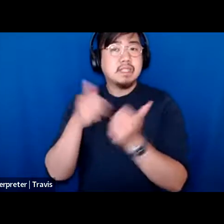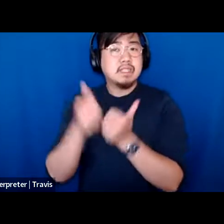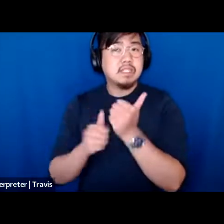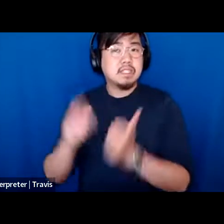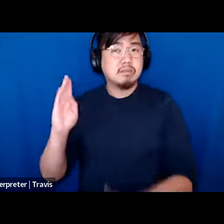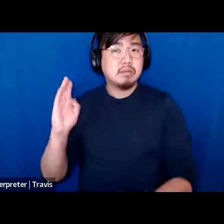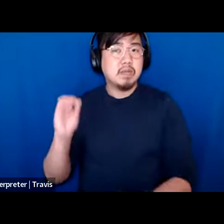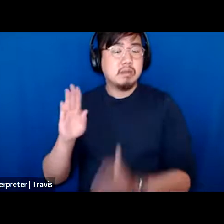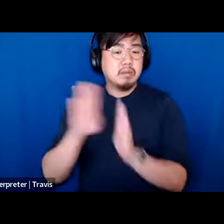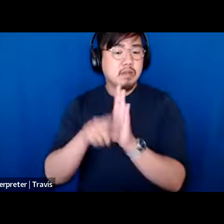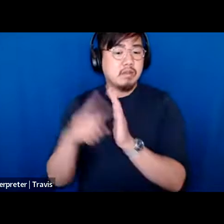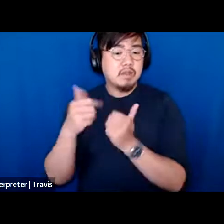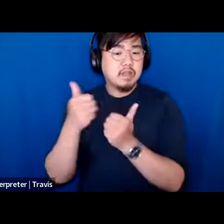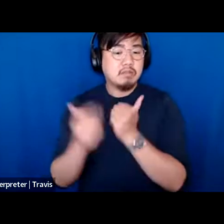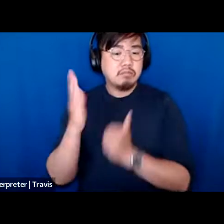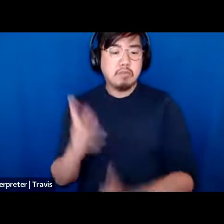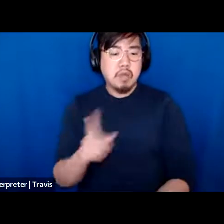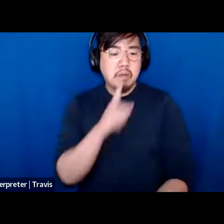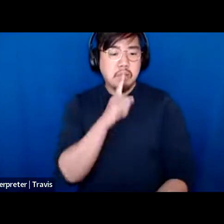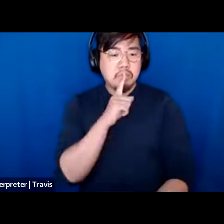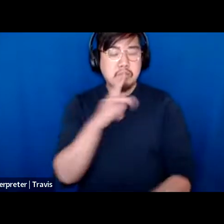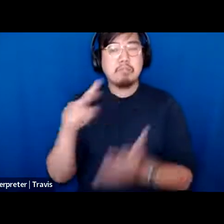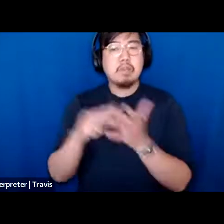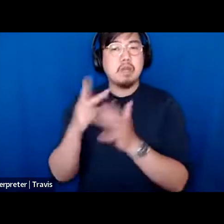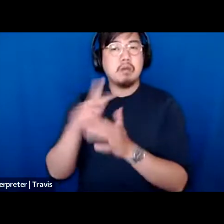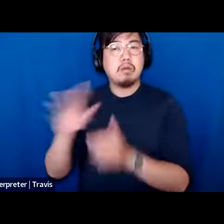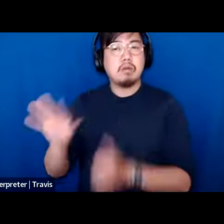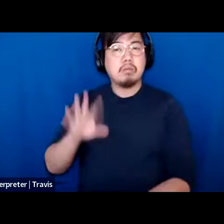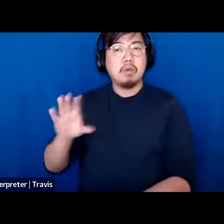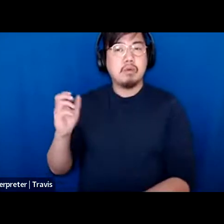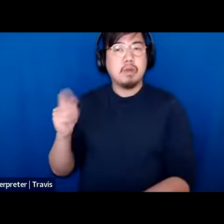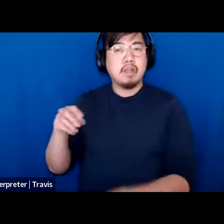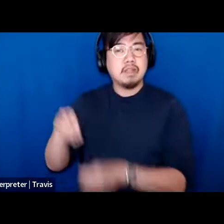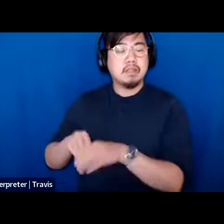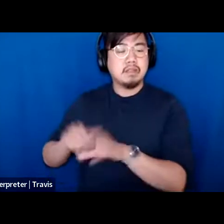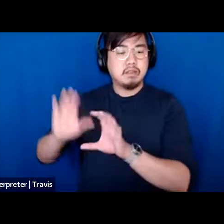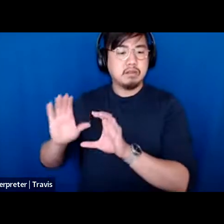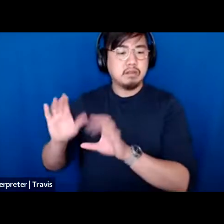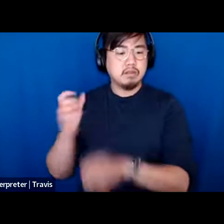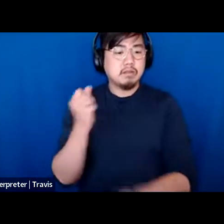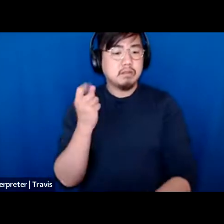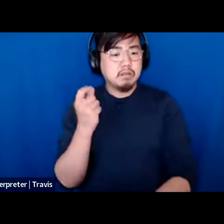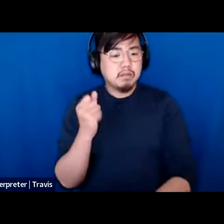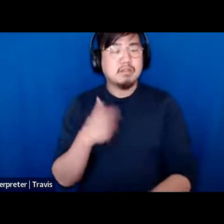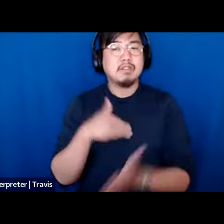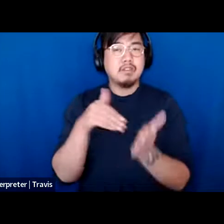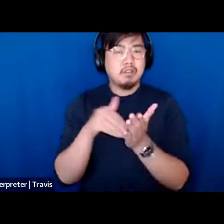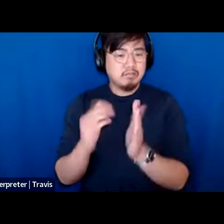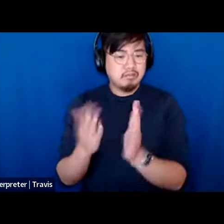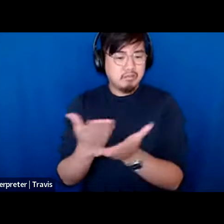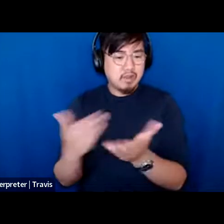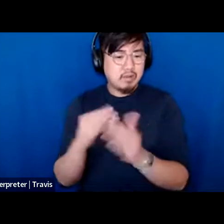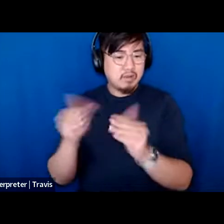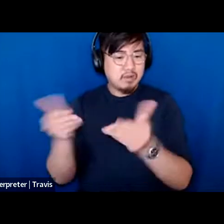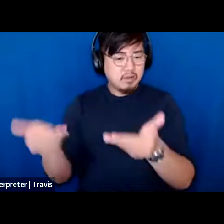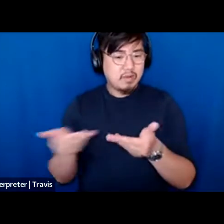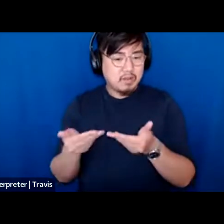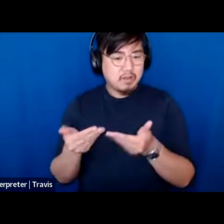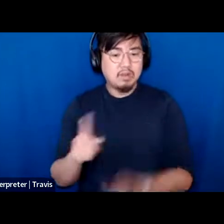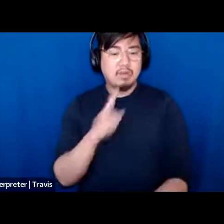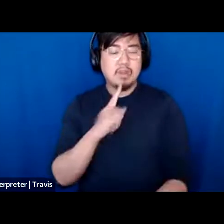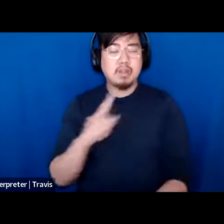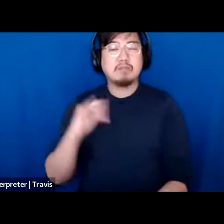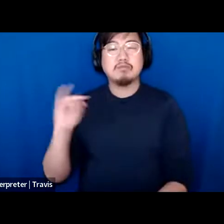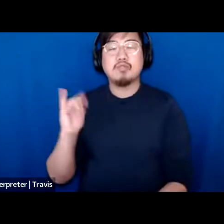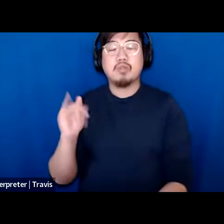And to my colleagues, I do want to welcome you both. It's a joy and honor to have you with us. I want to extend a double welcome